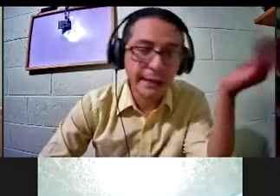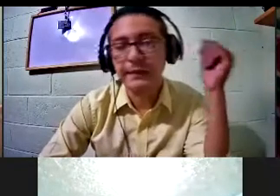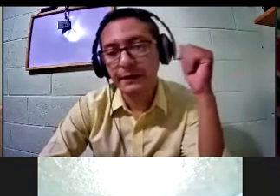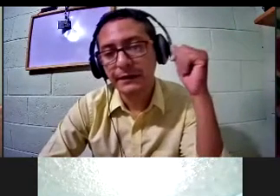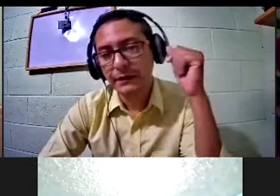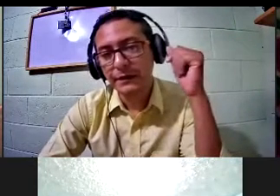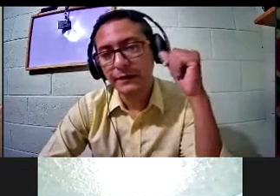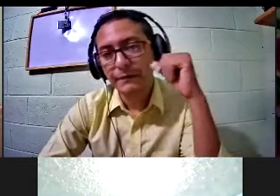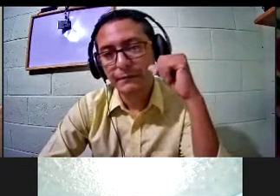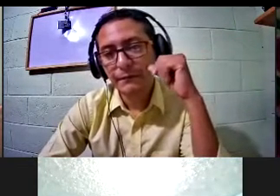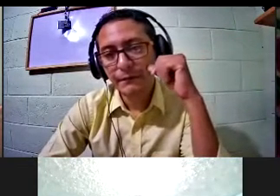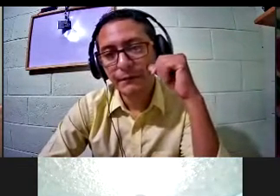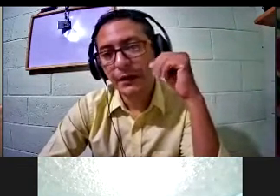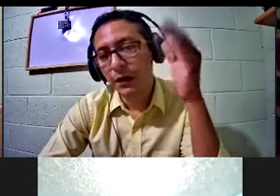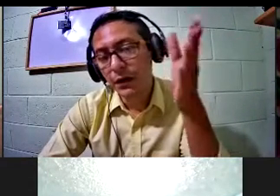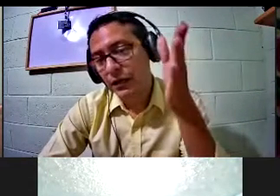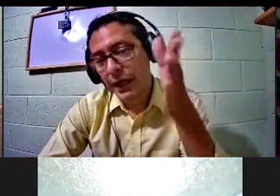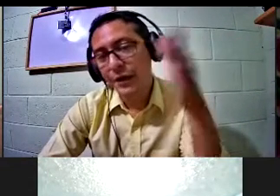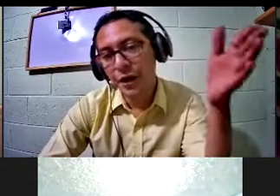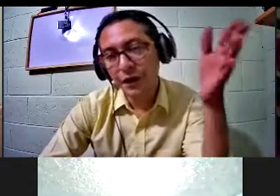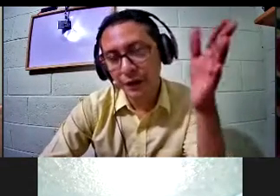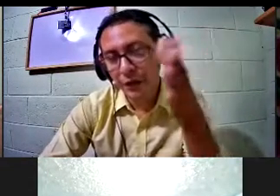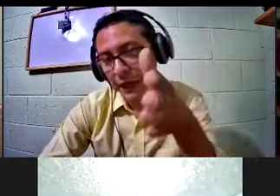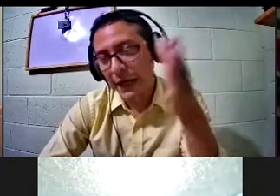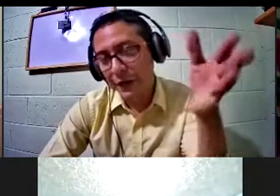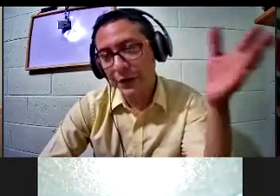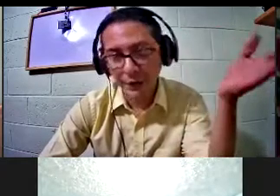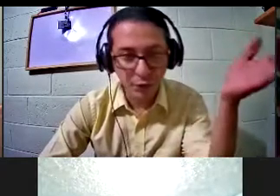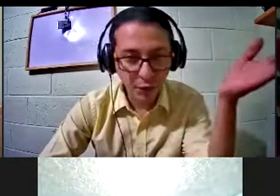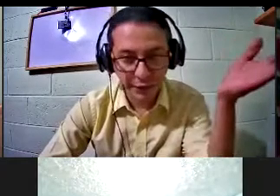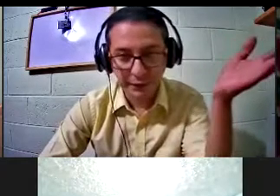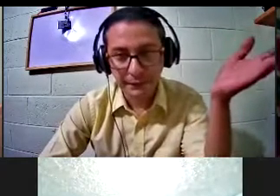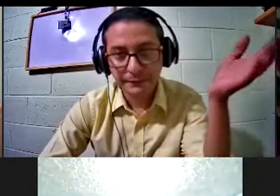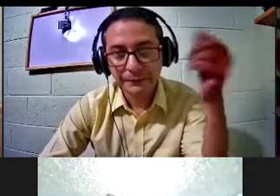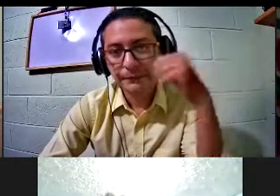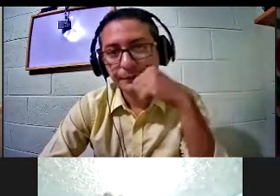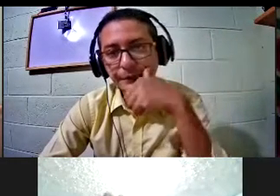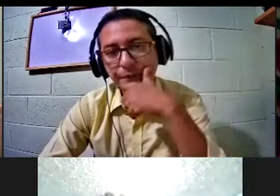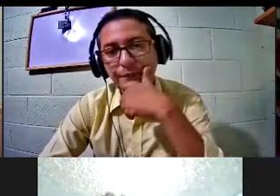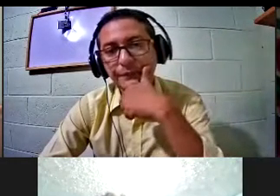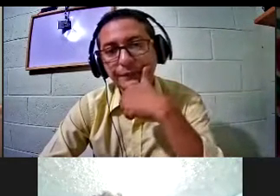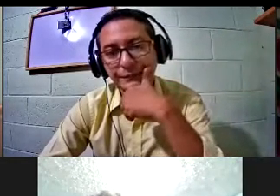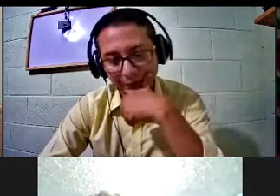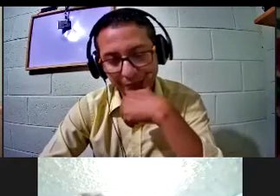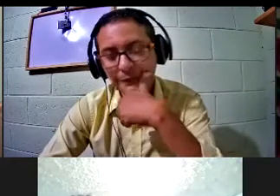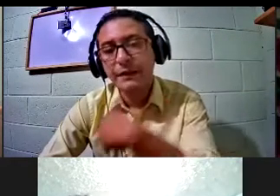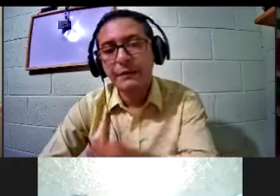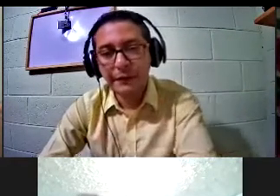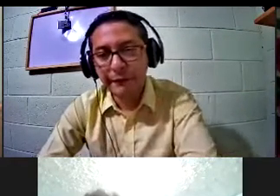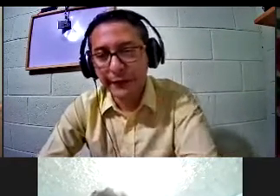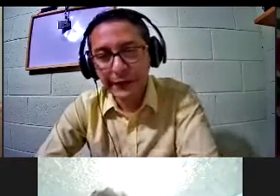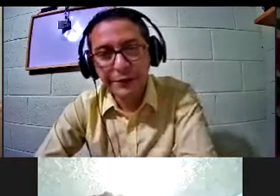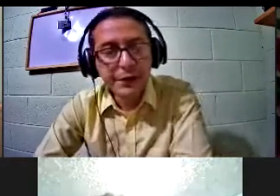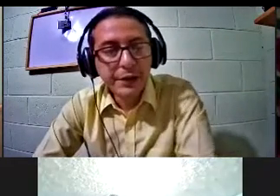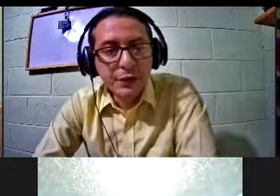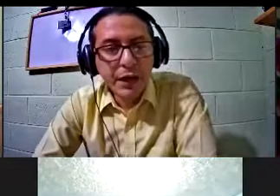somebody else. Somebody else, okay. Or somebody or another coworker. Okay.